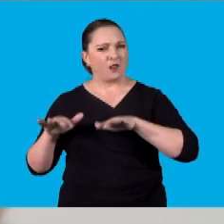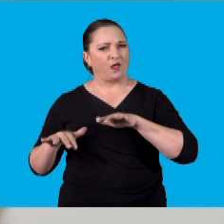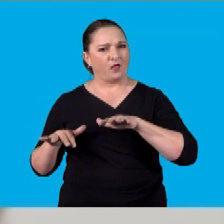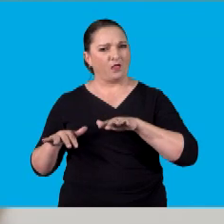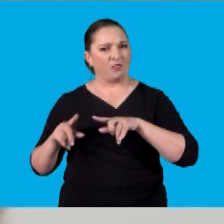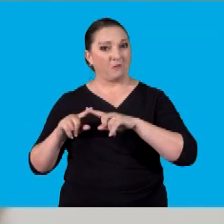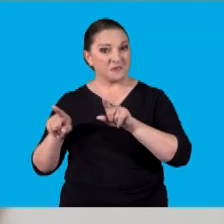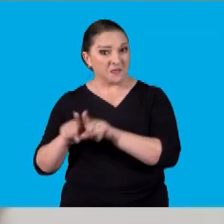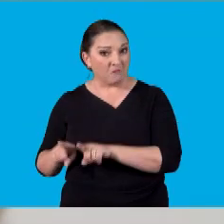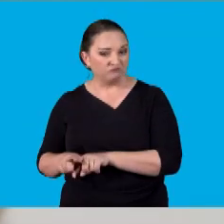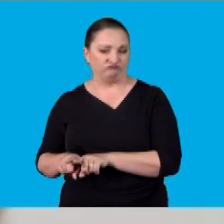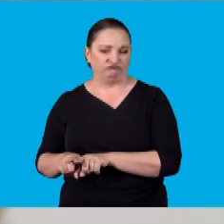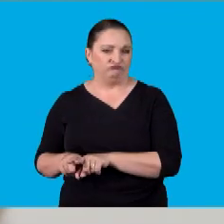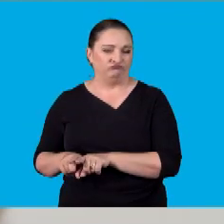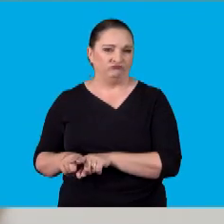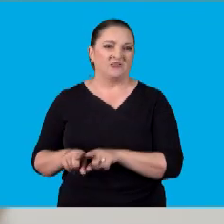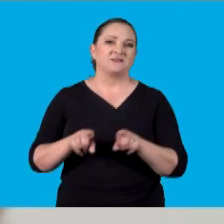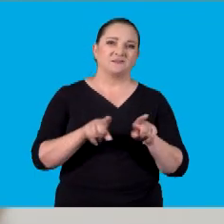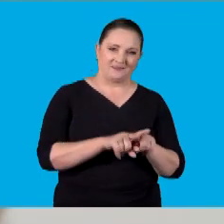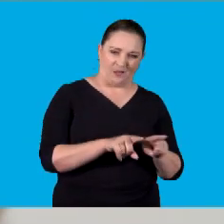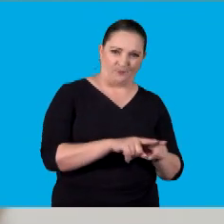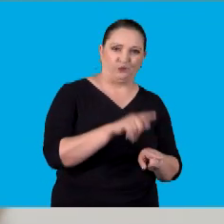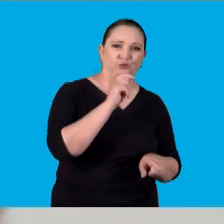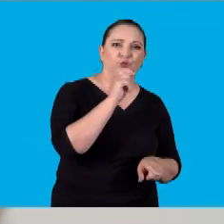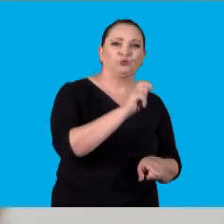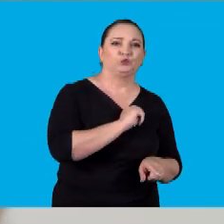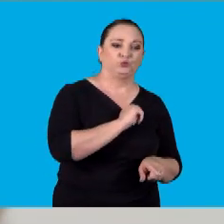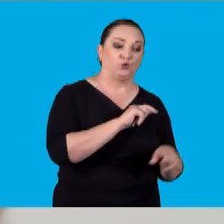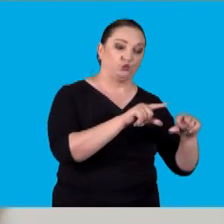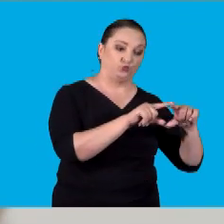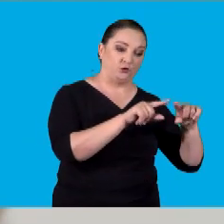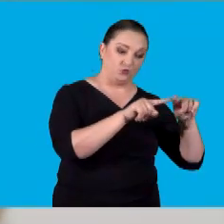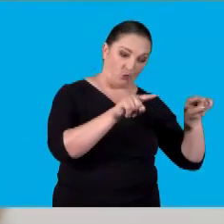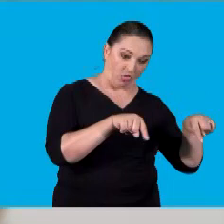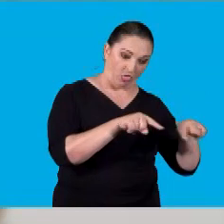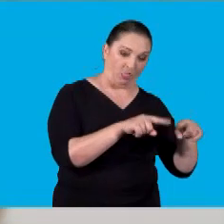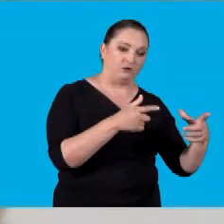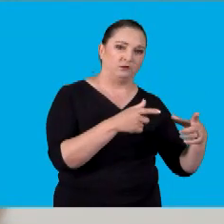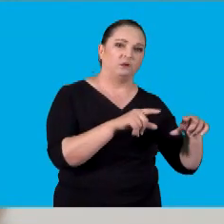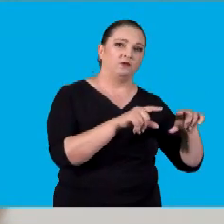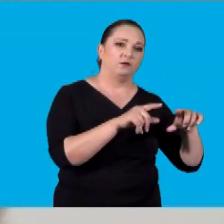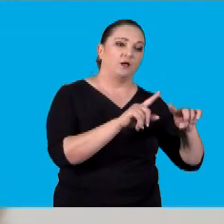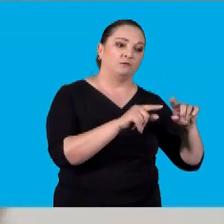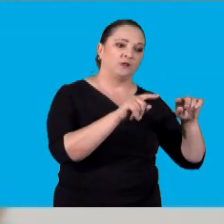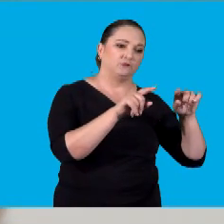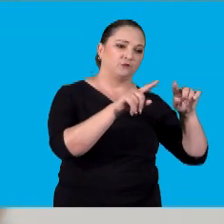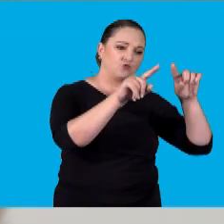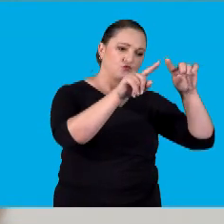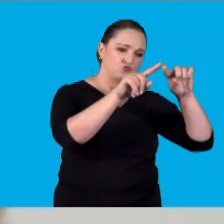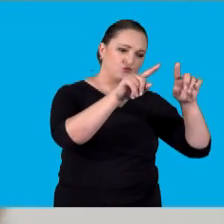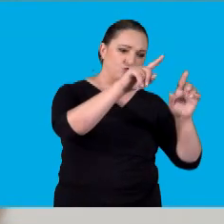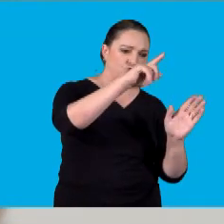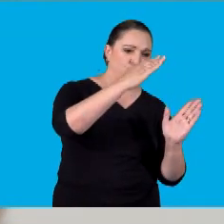a similar properties, but they are not the same. Now, this is also true with the square and the rhombus. They have